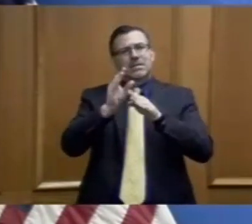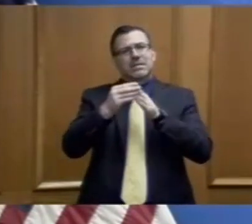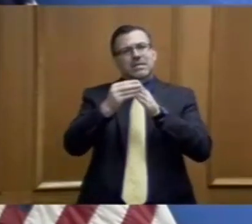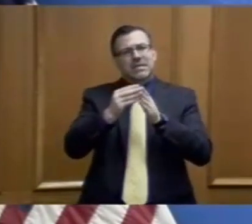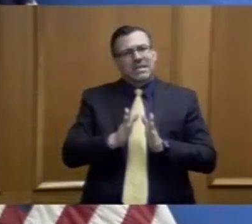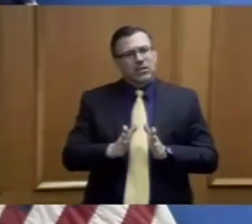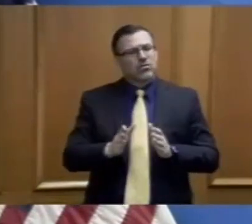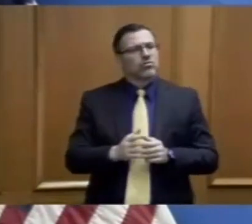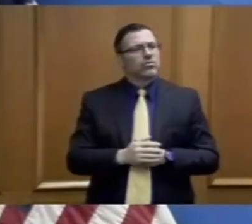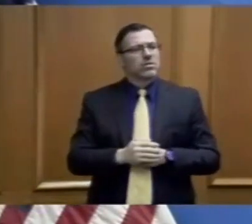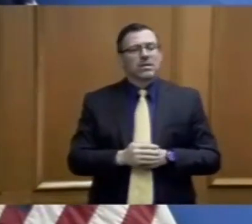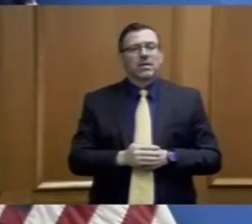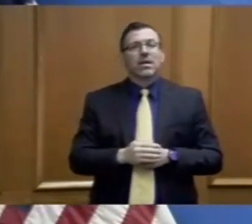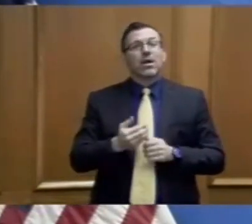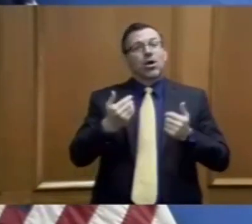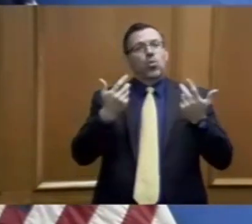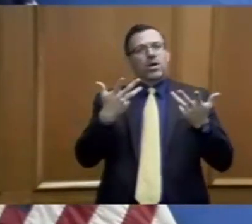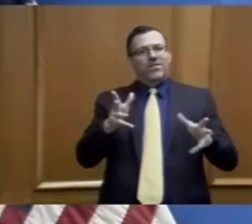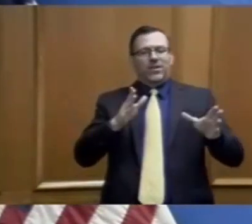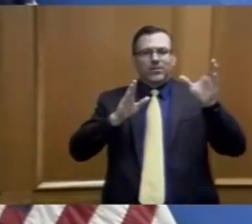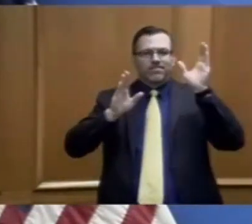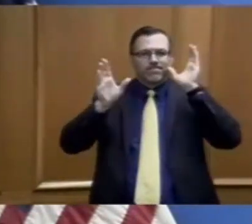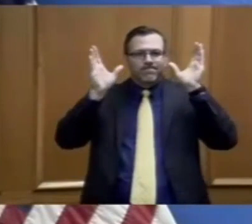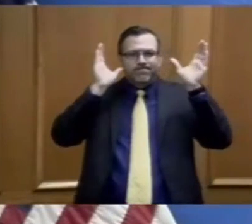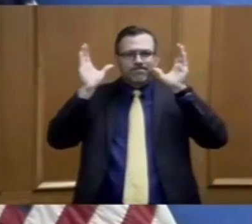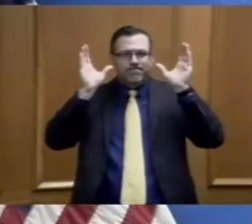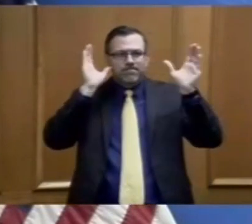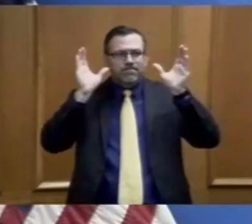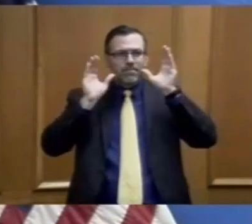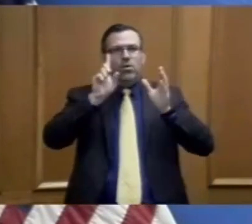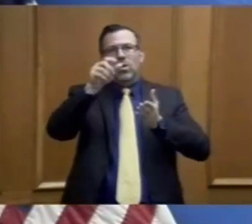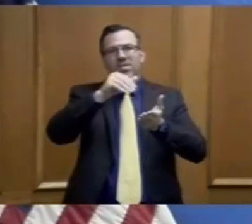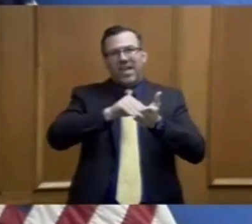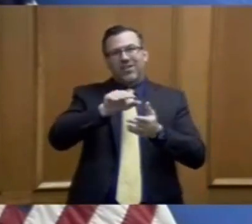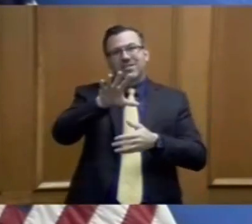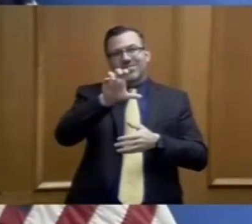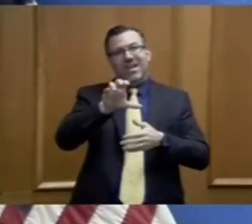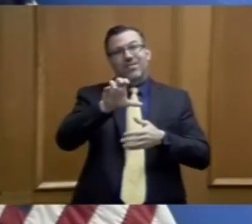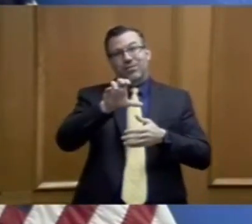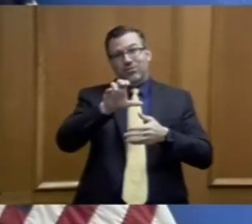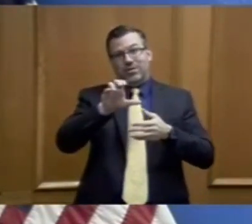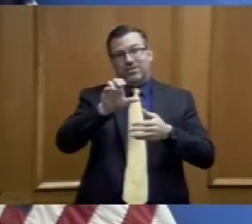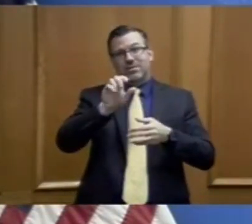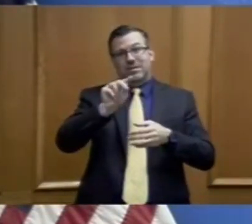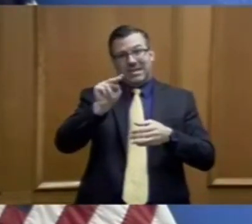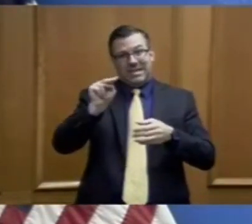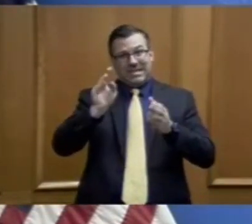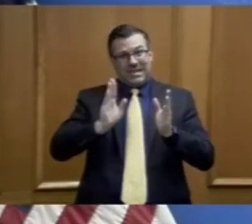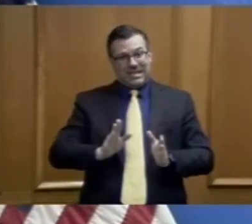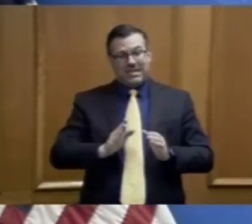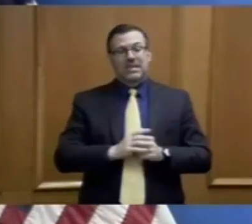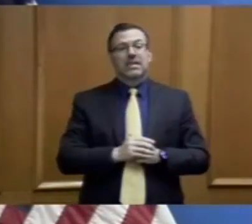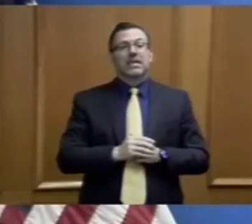responses from over 1,500 Tennesseans in 73 counties. And along with numerous